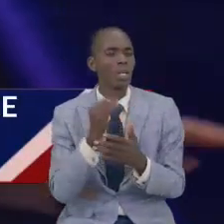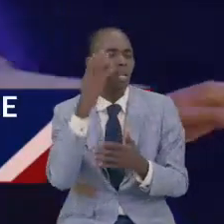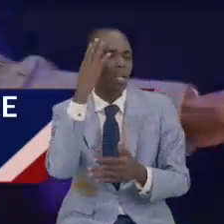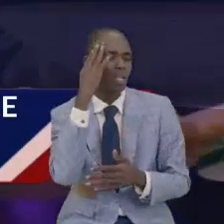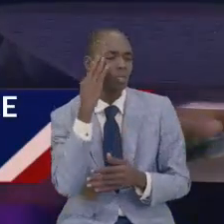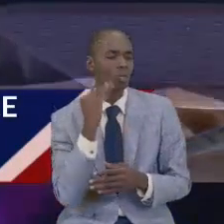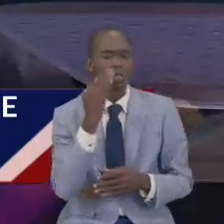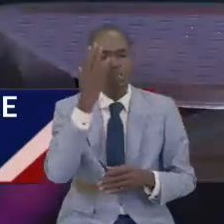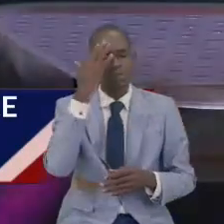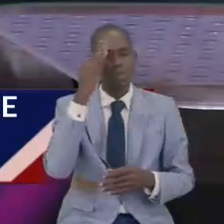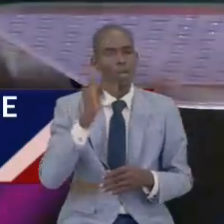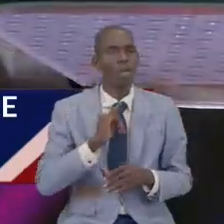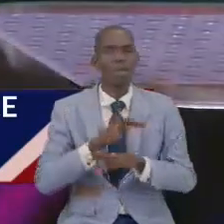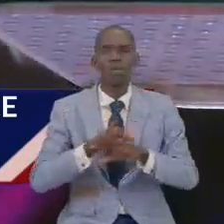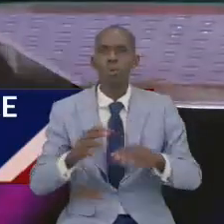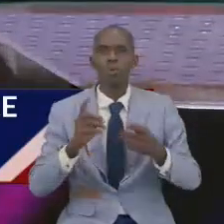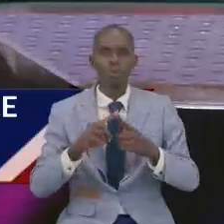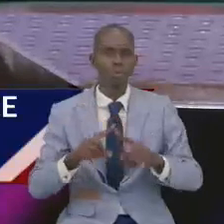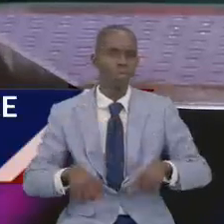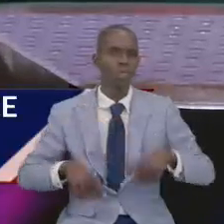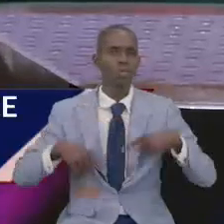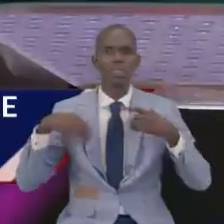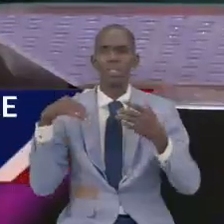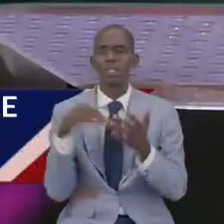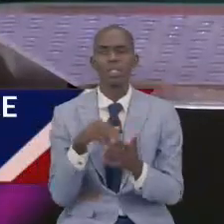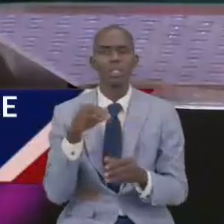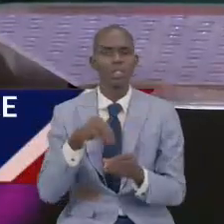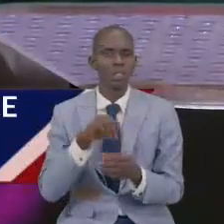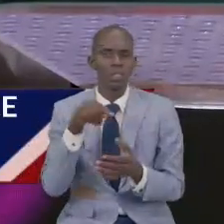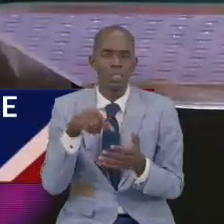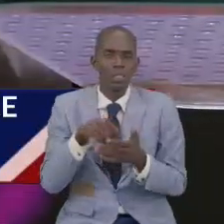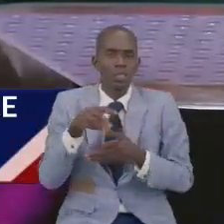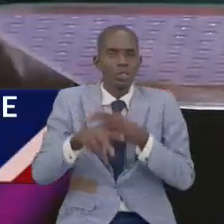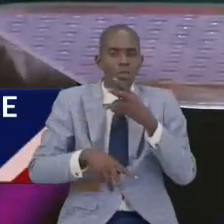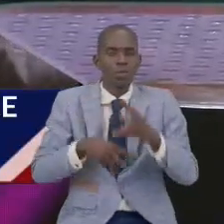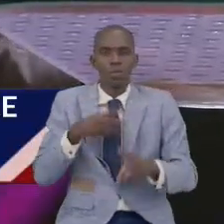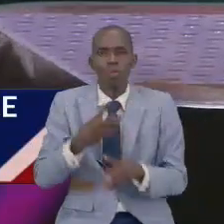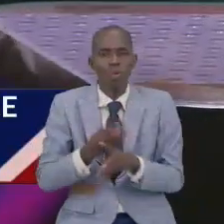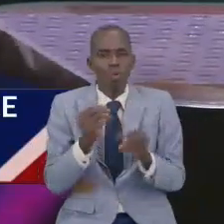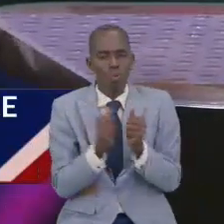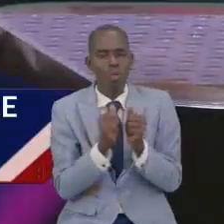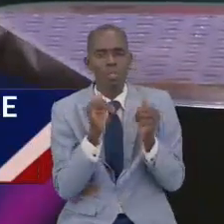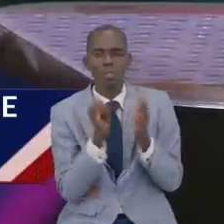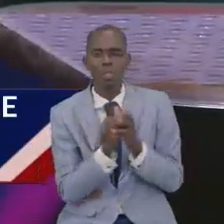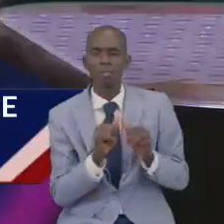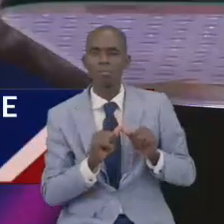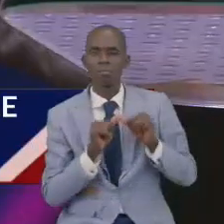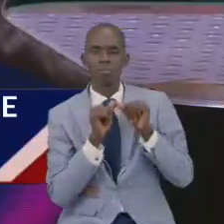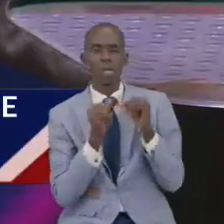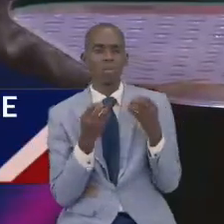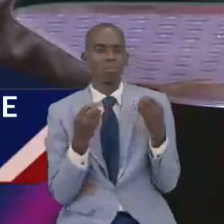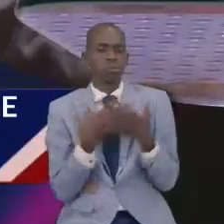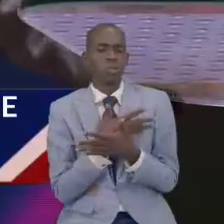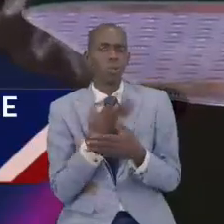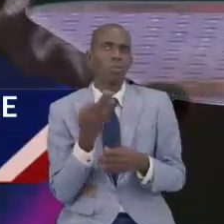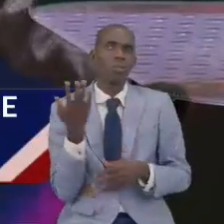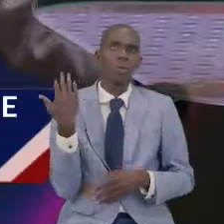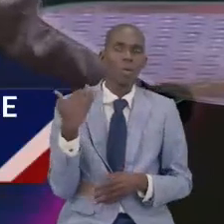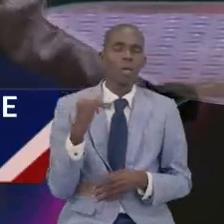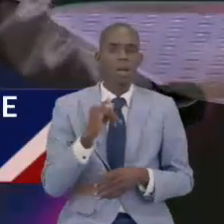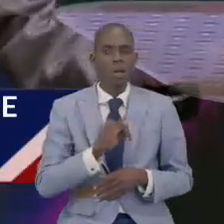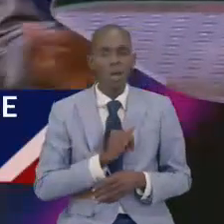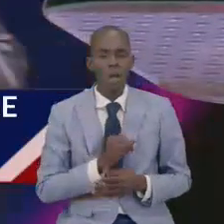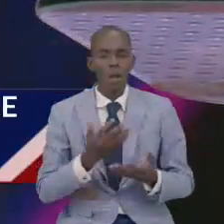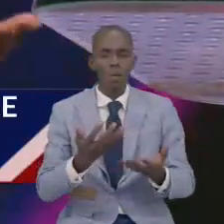I don't want to live again in this world with that kind of timidity of the past. I want